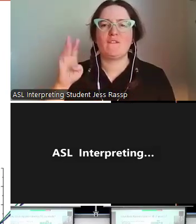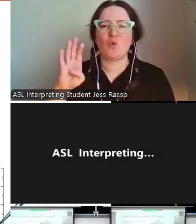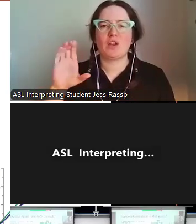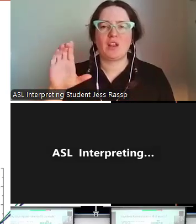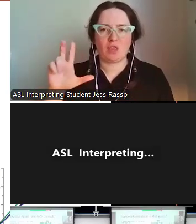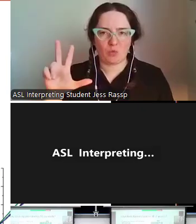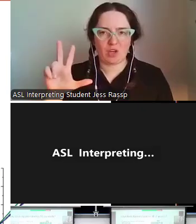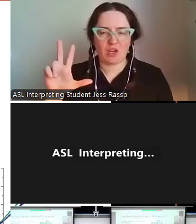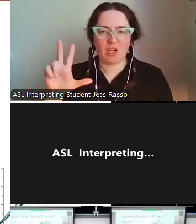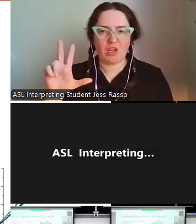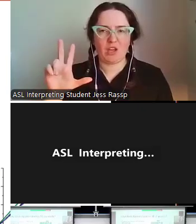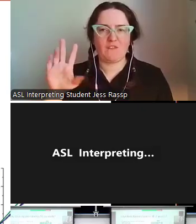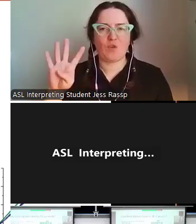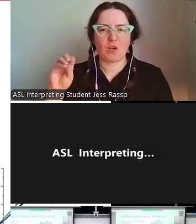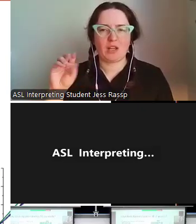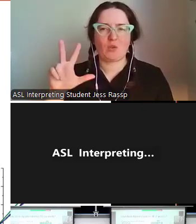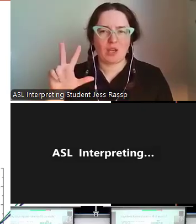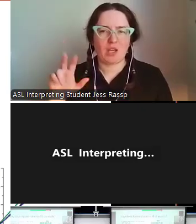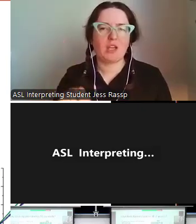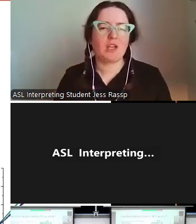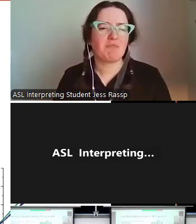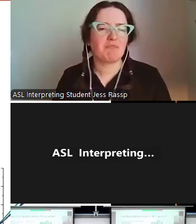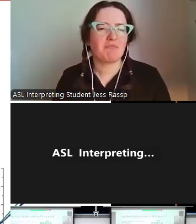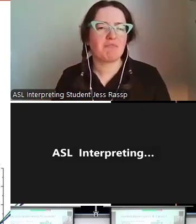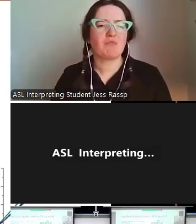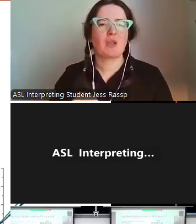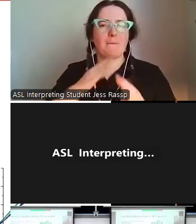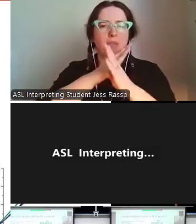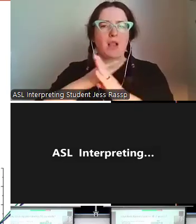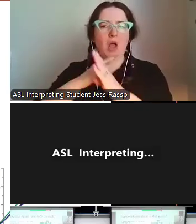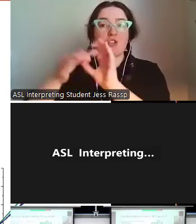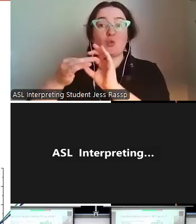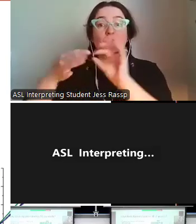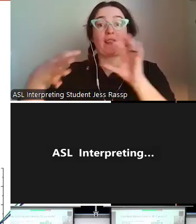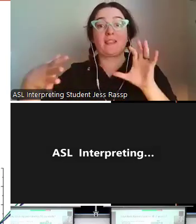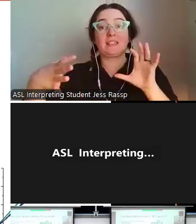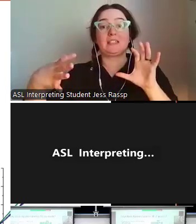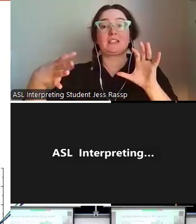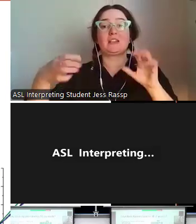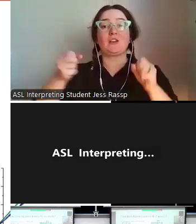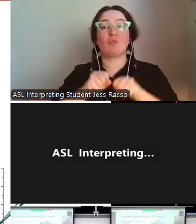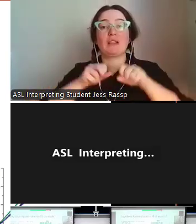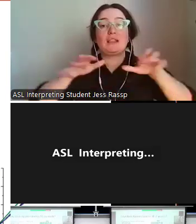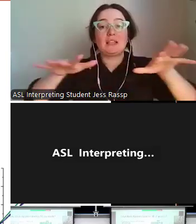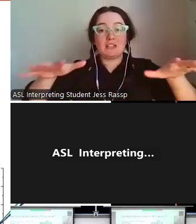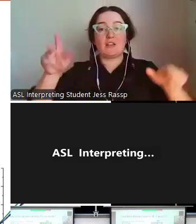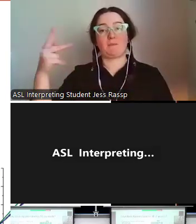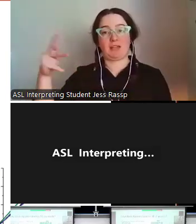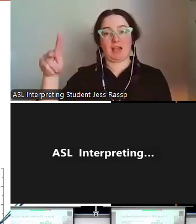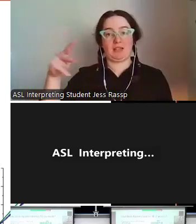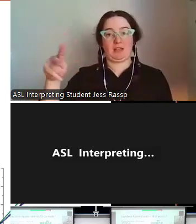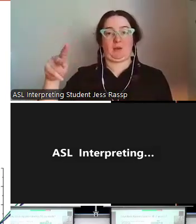loop. It binds there, and then that blocks the release of the potassium through the pore. So it's binding